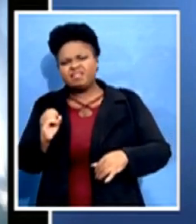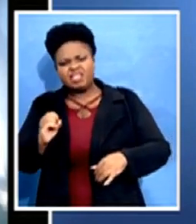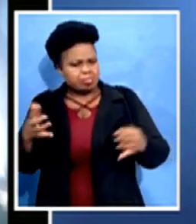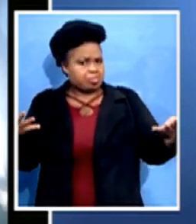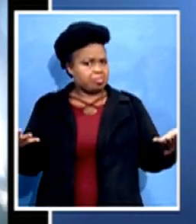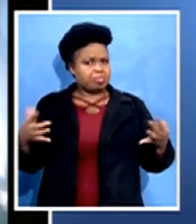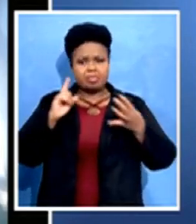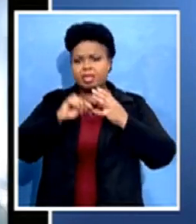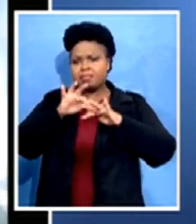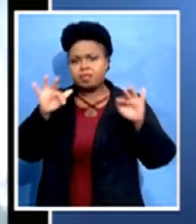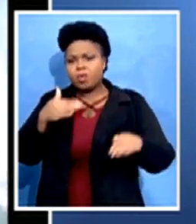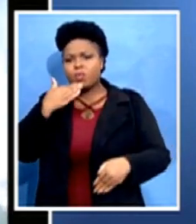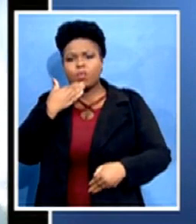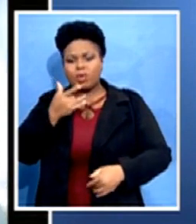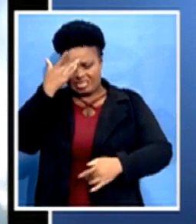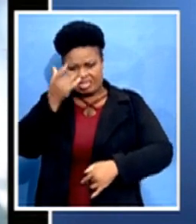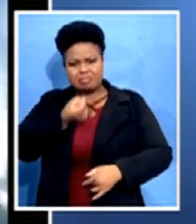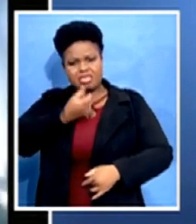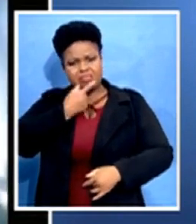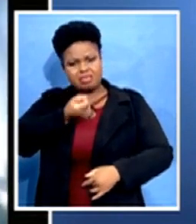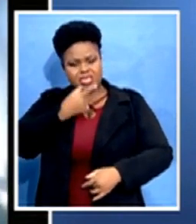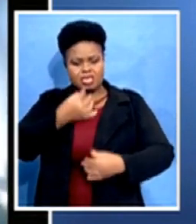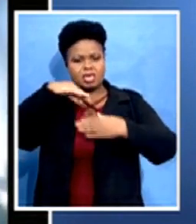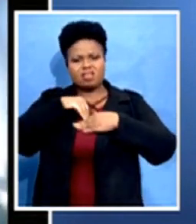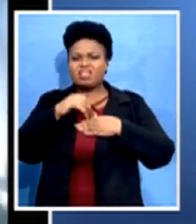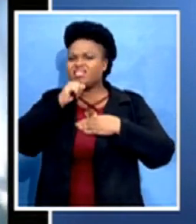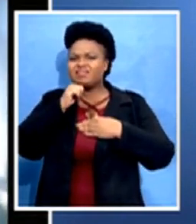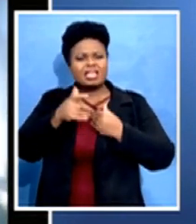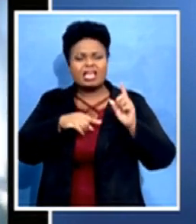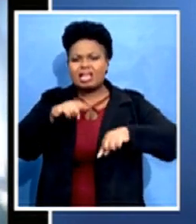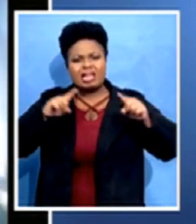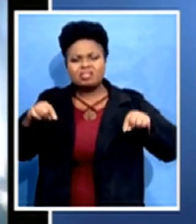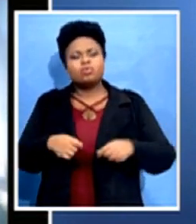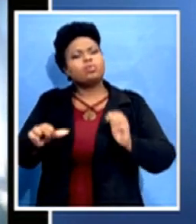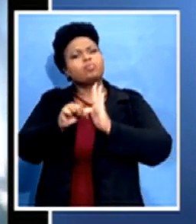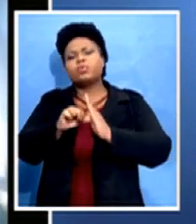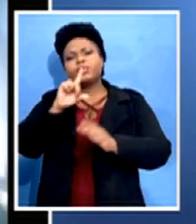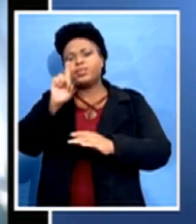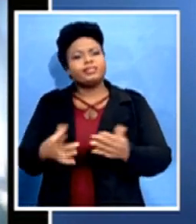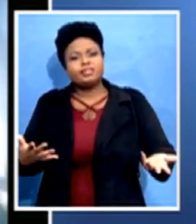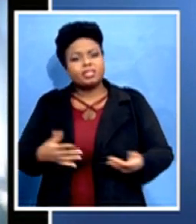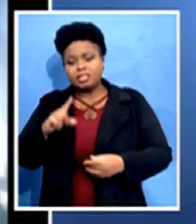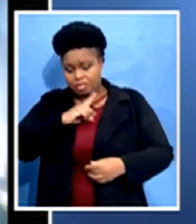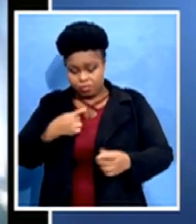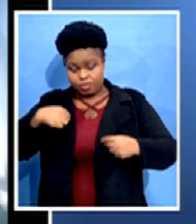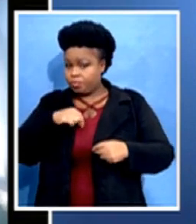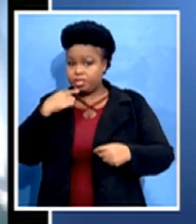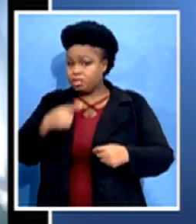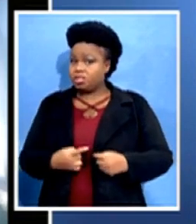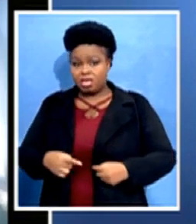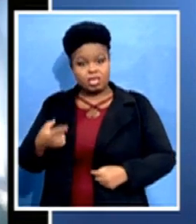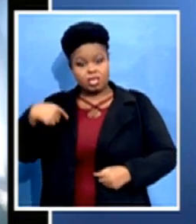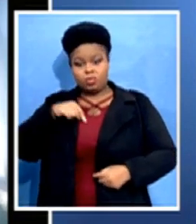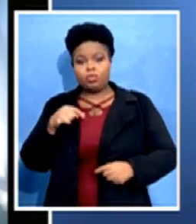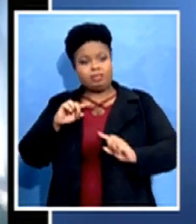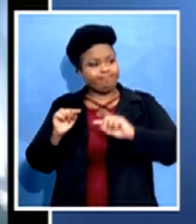medication, regardless of their age? Those are critical questions. That is why we were saying we are not necessarily anti-vaccine, but we are